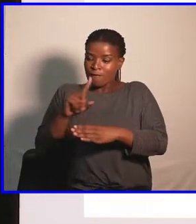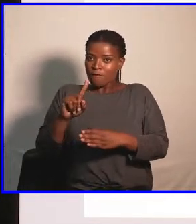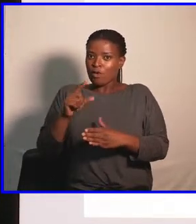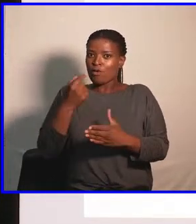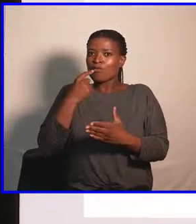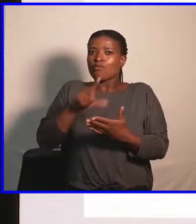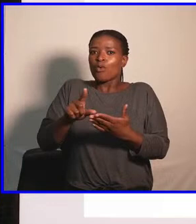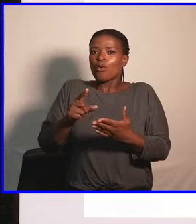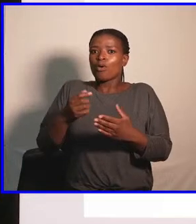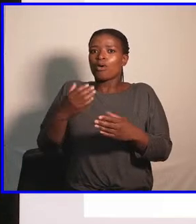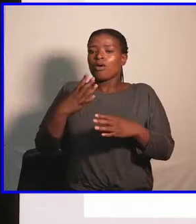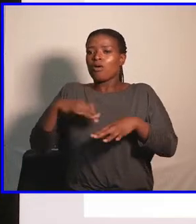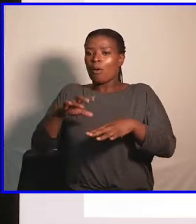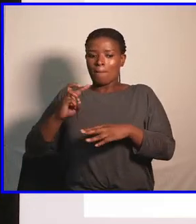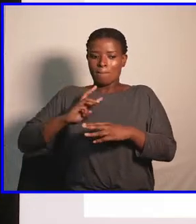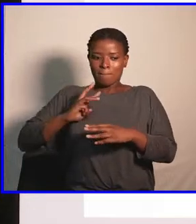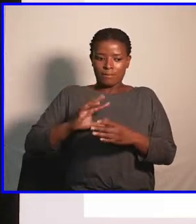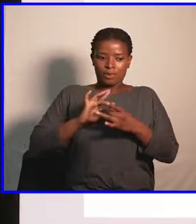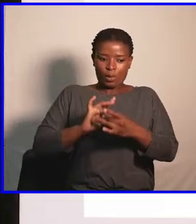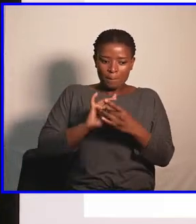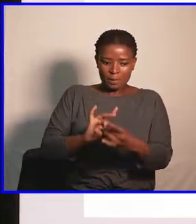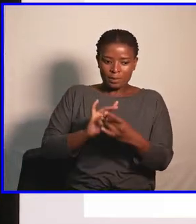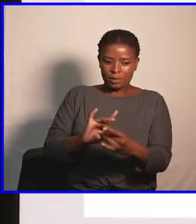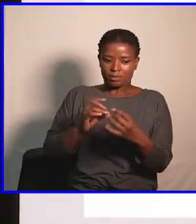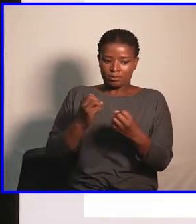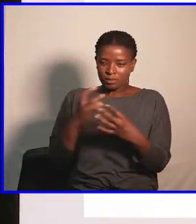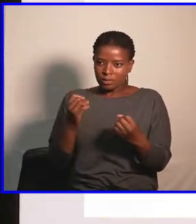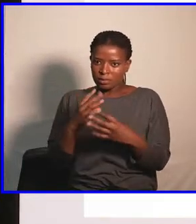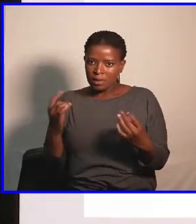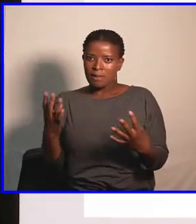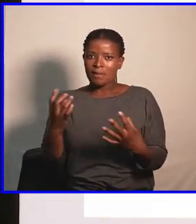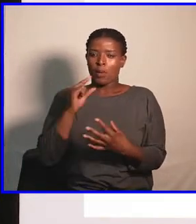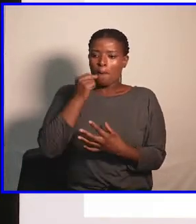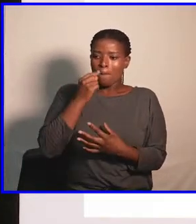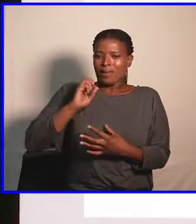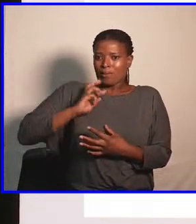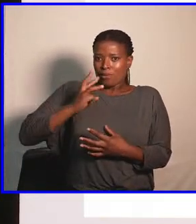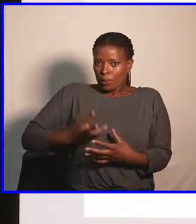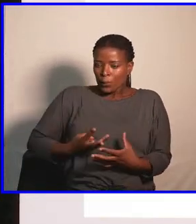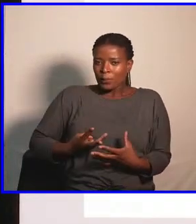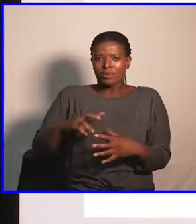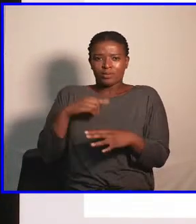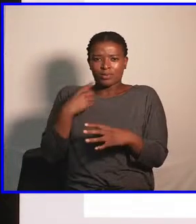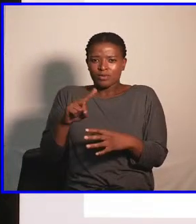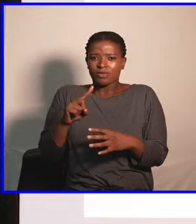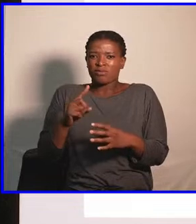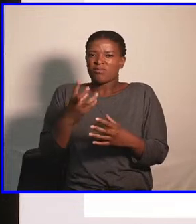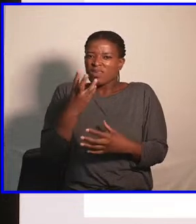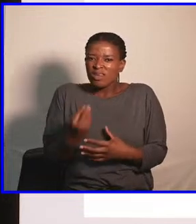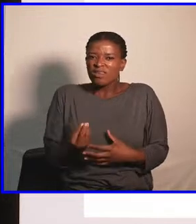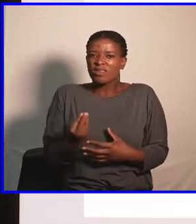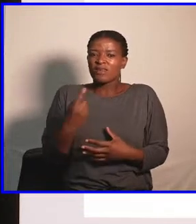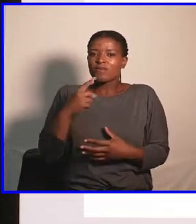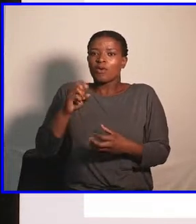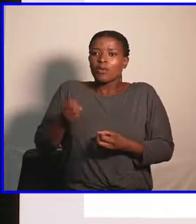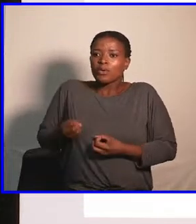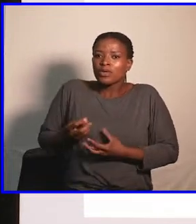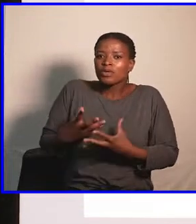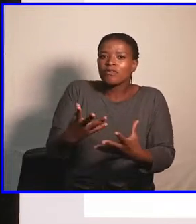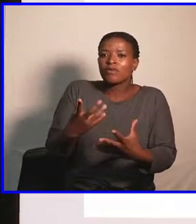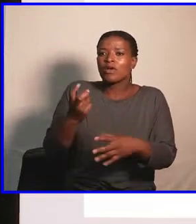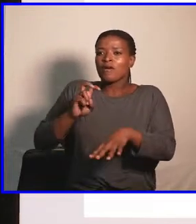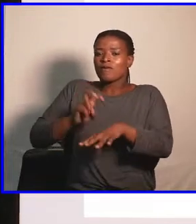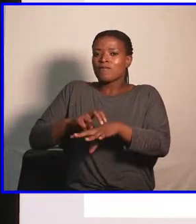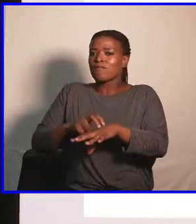of thousands of men and women who have remained here throughout this period that have provided the much